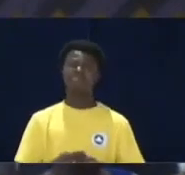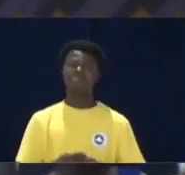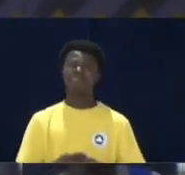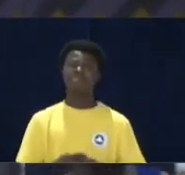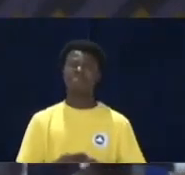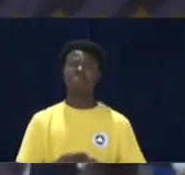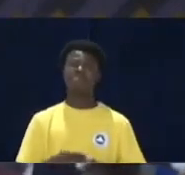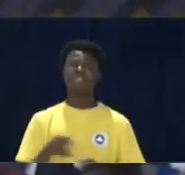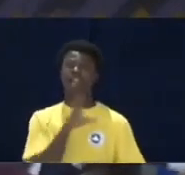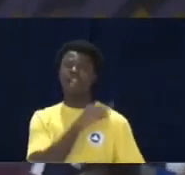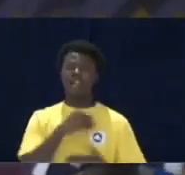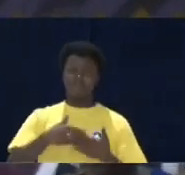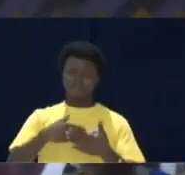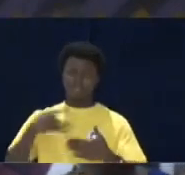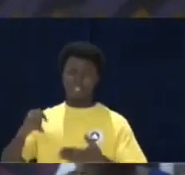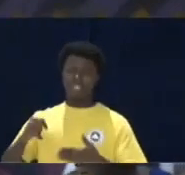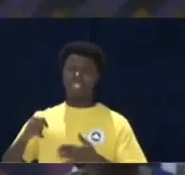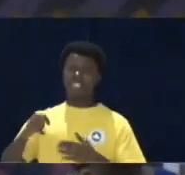And before the end of this